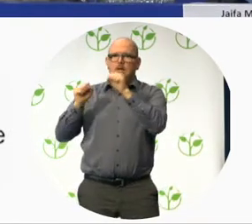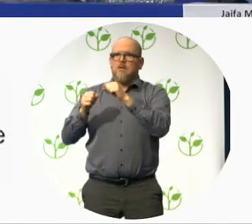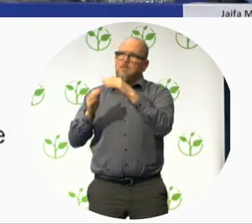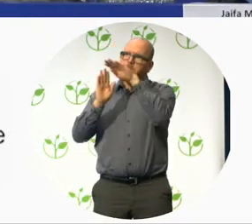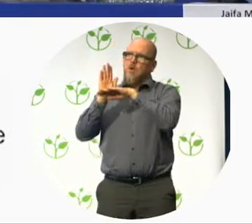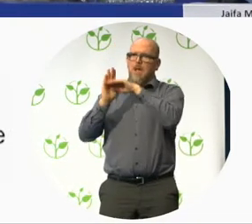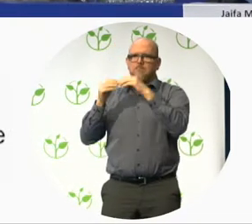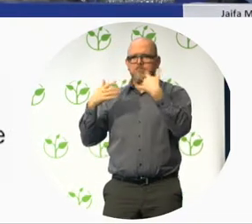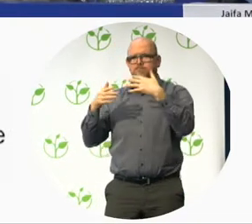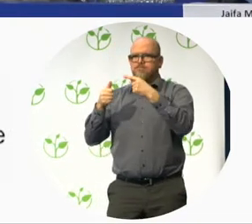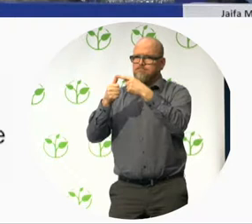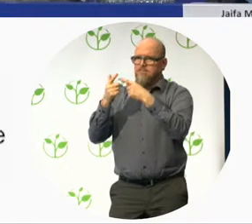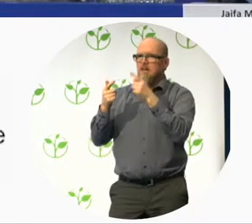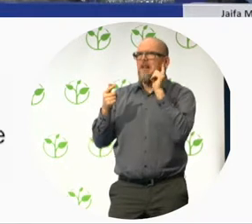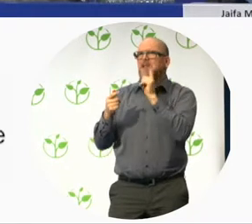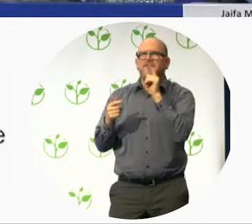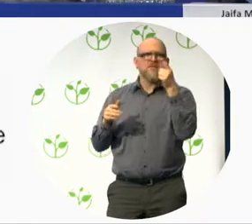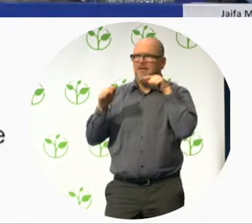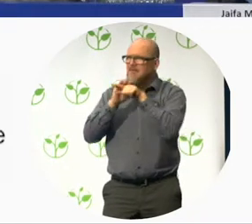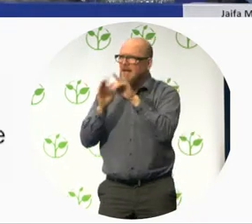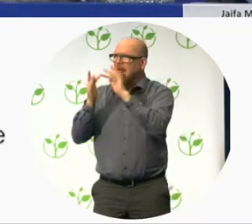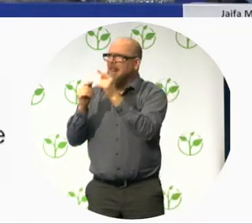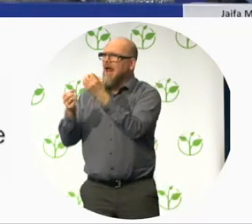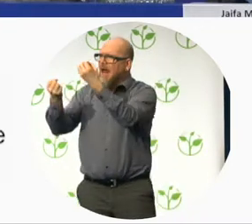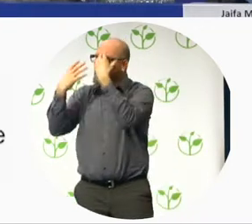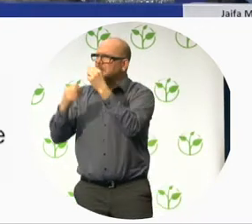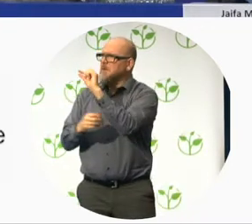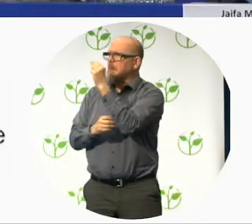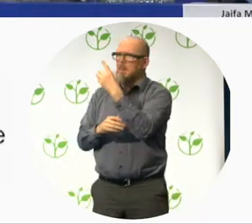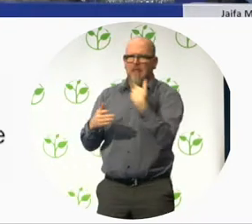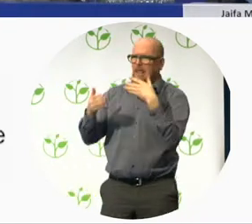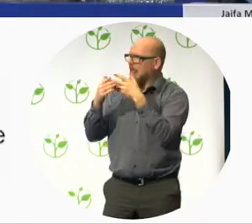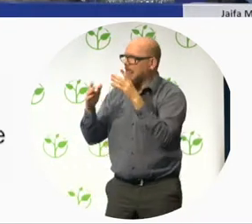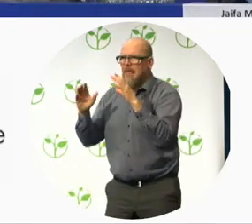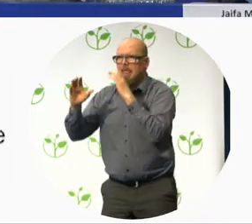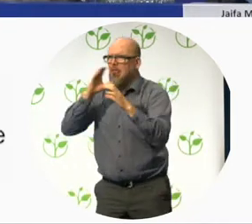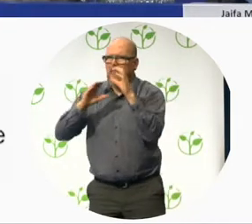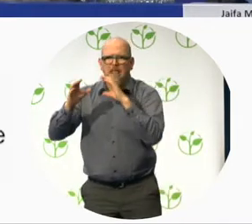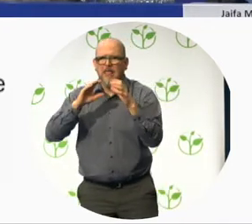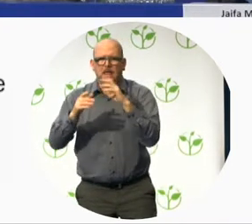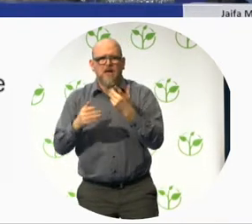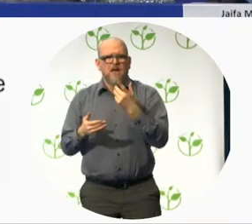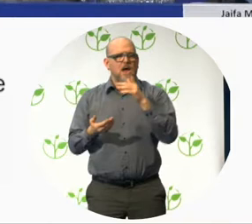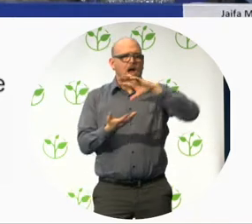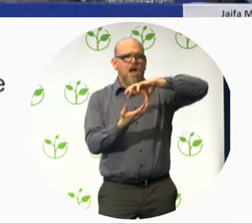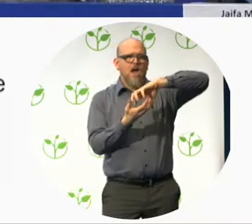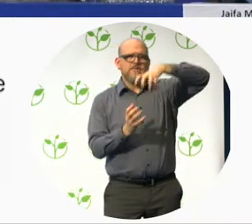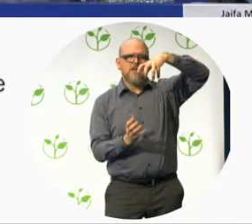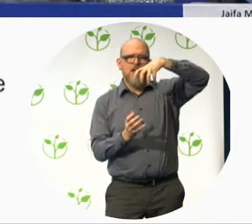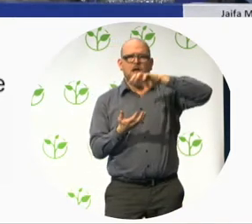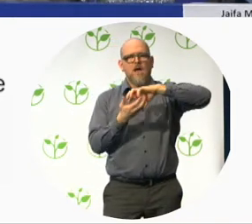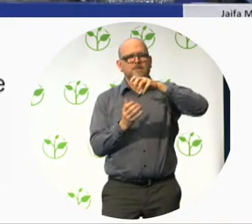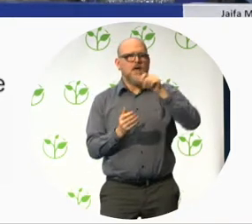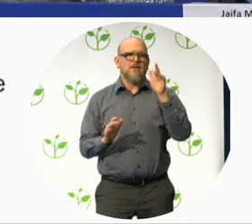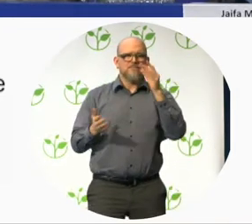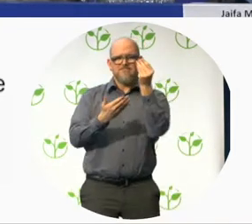that. What we did, we created an avatar. This avatar is connected to the portals, And the minute the deaf